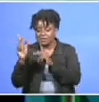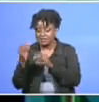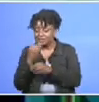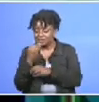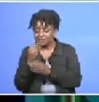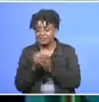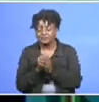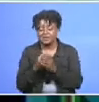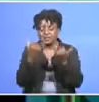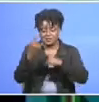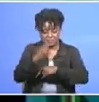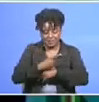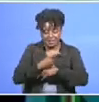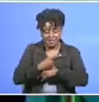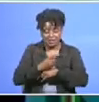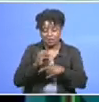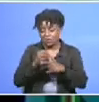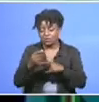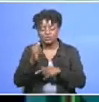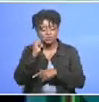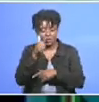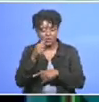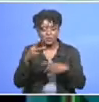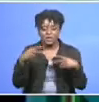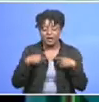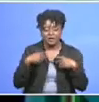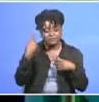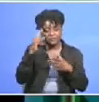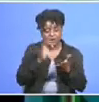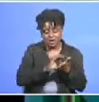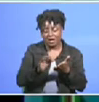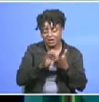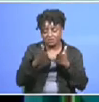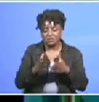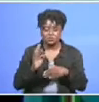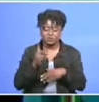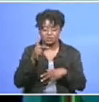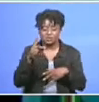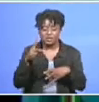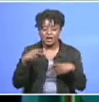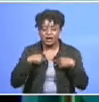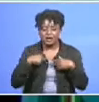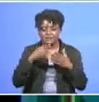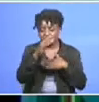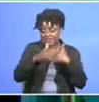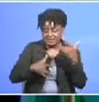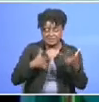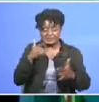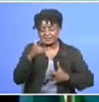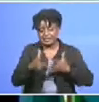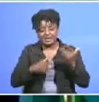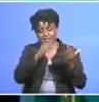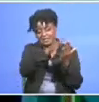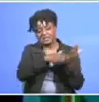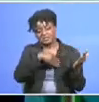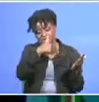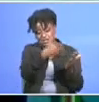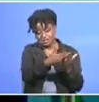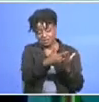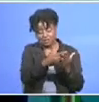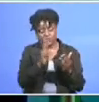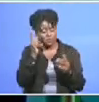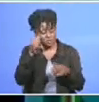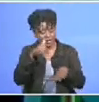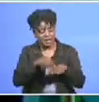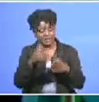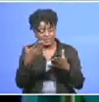Today and tomorrow, we have, for accountants we should call it, an exciting agenda. We certainly are going to look at